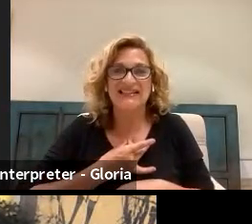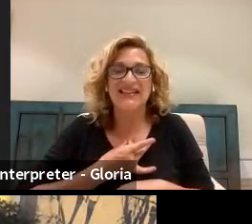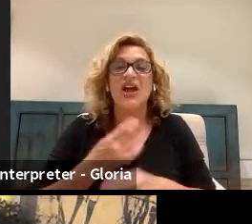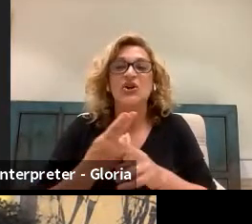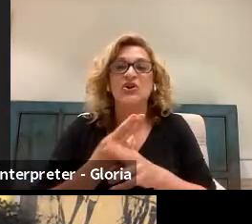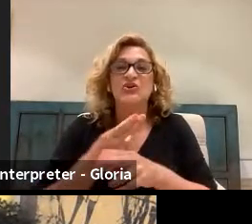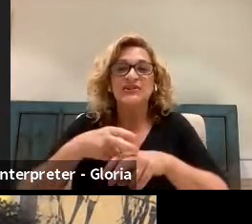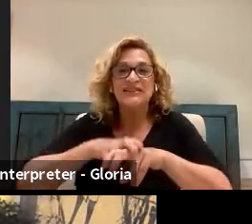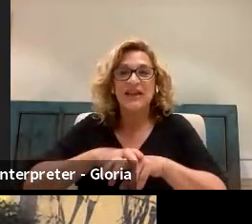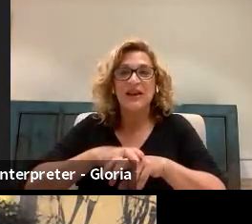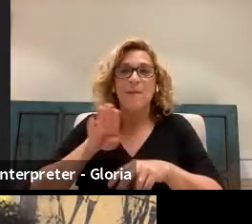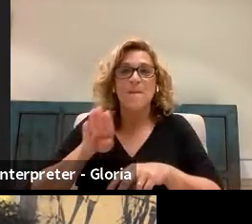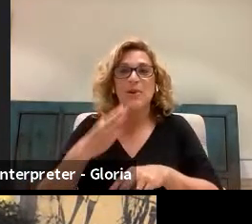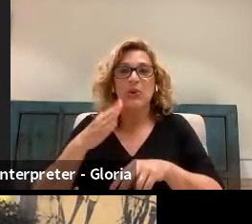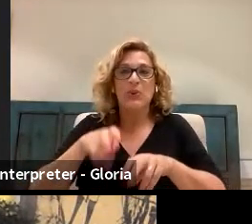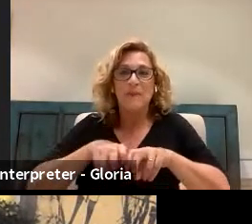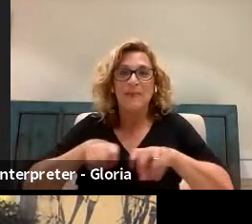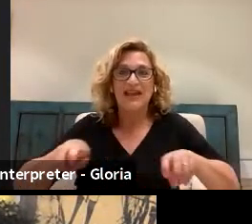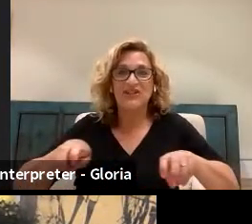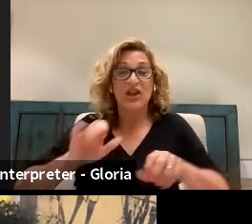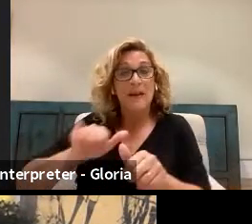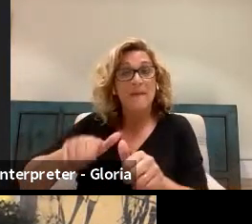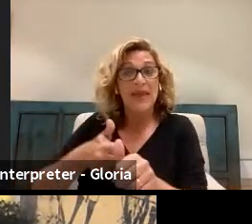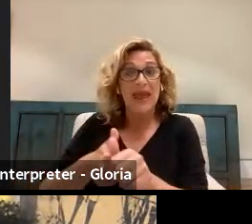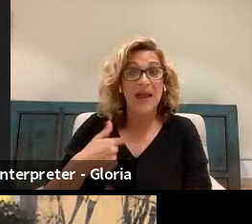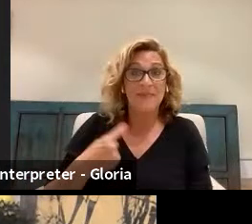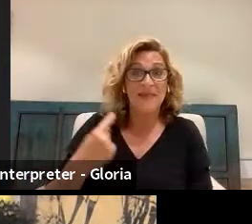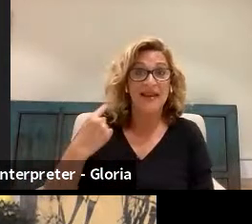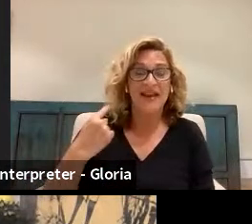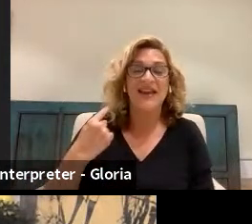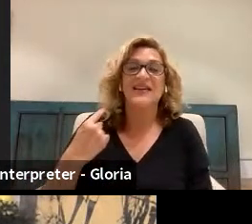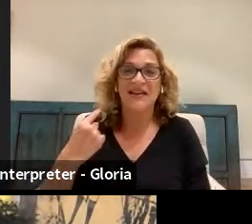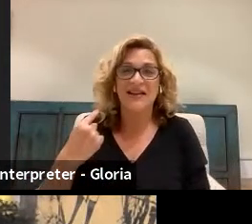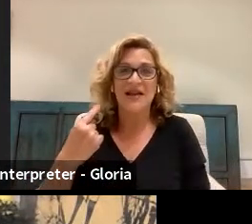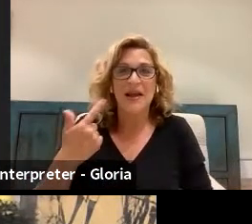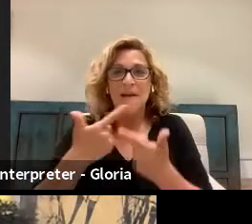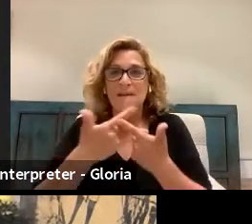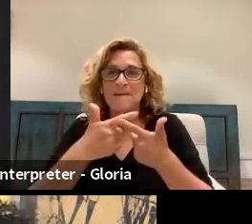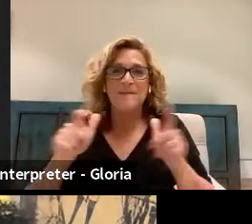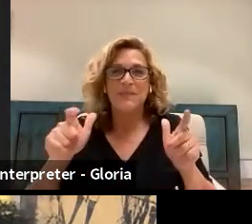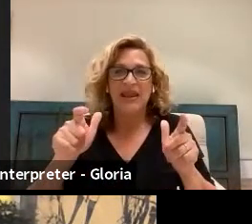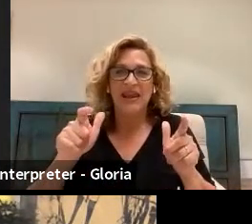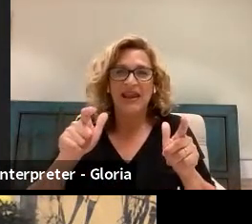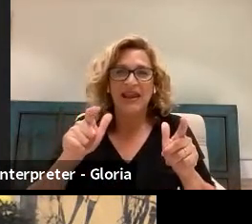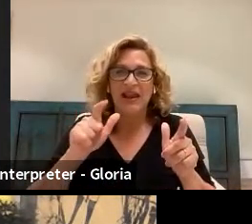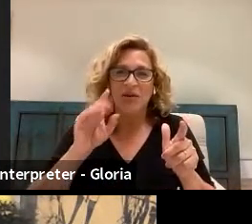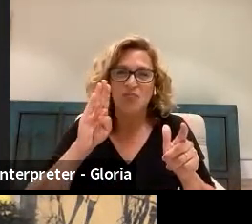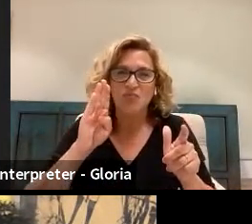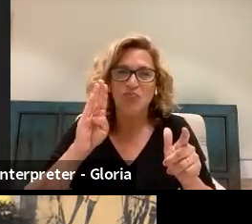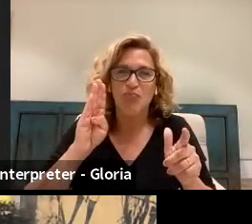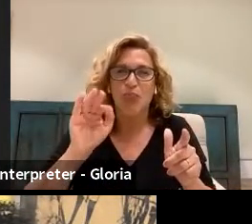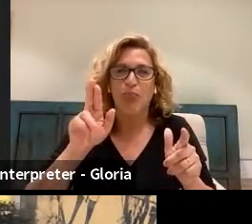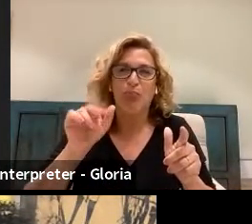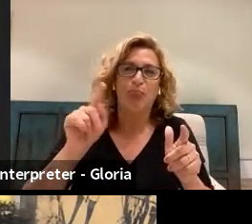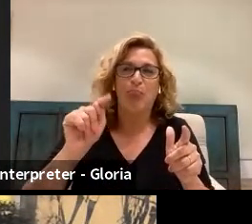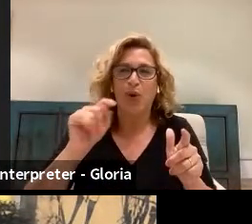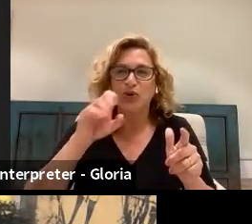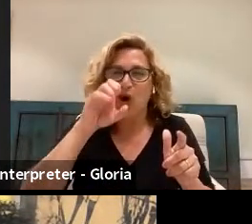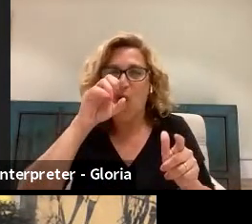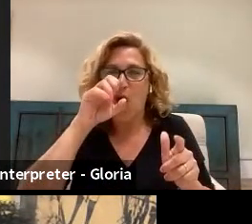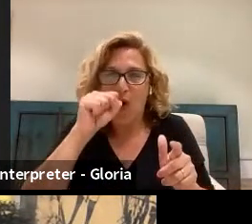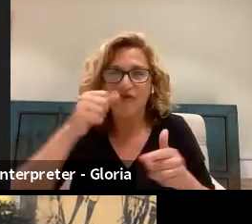blue bench and behind me is a big burnt orange wall in my